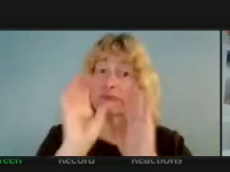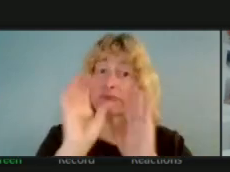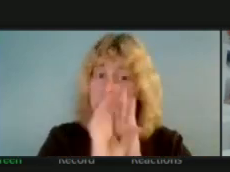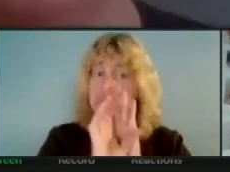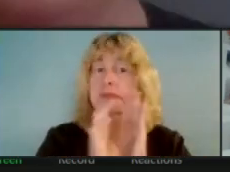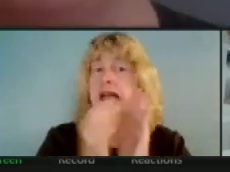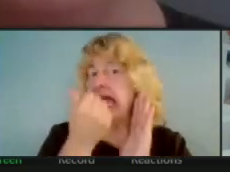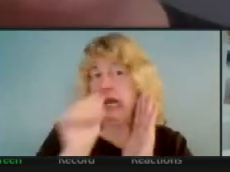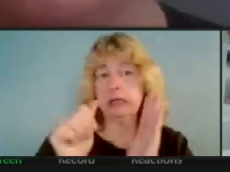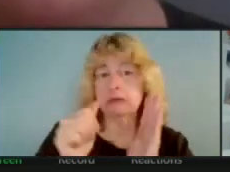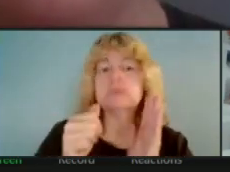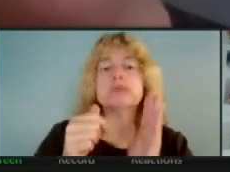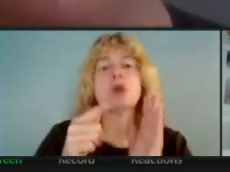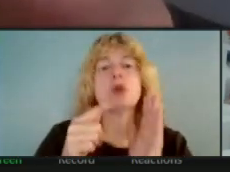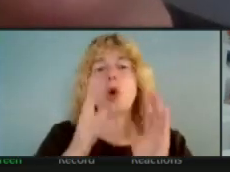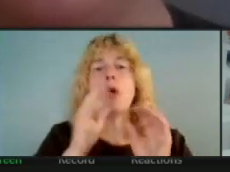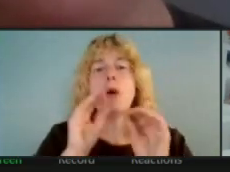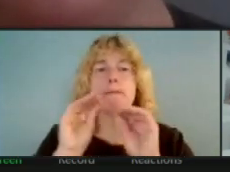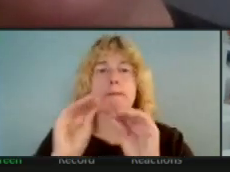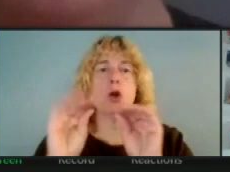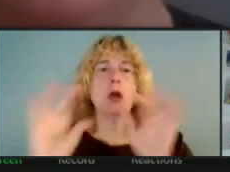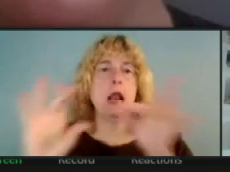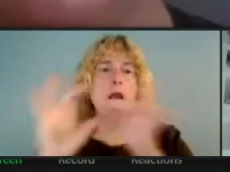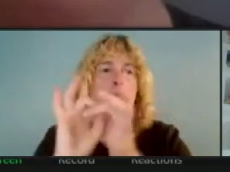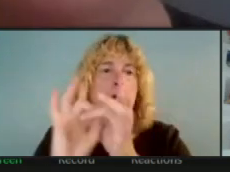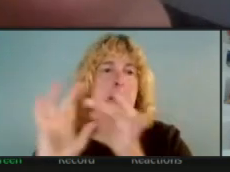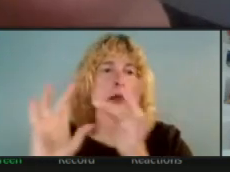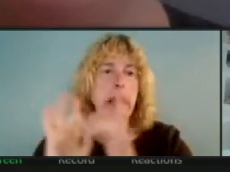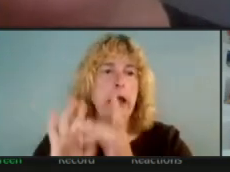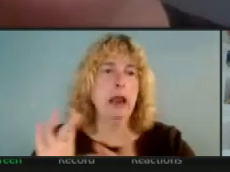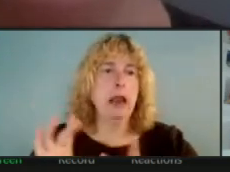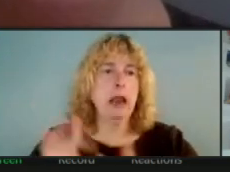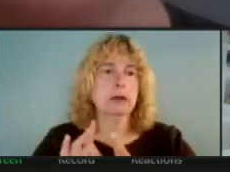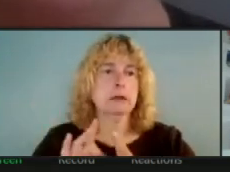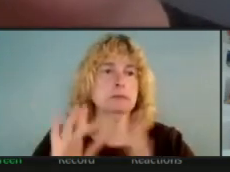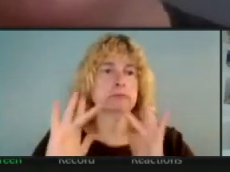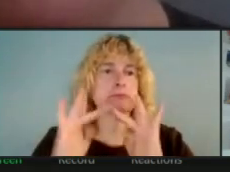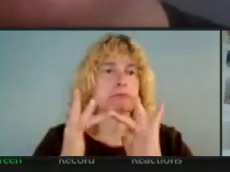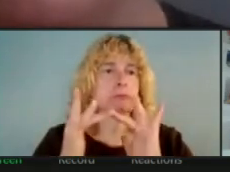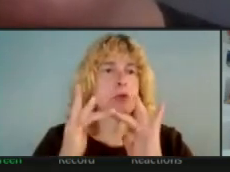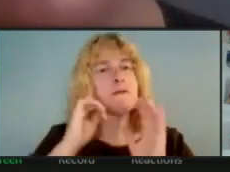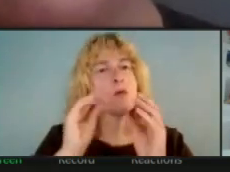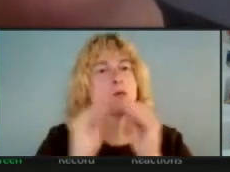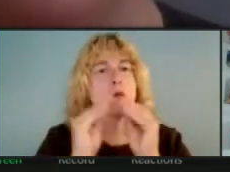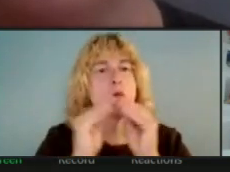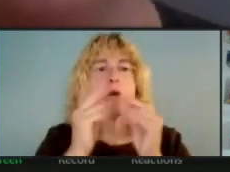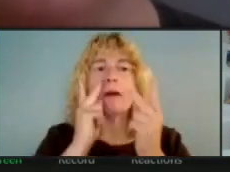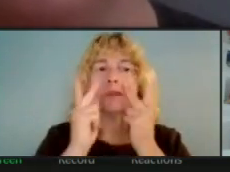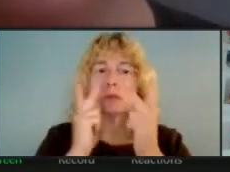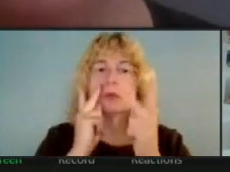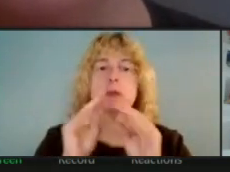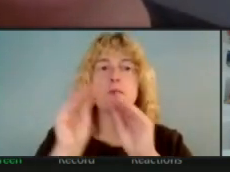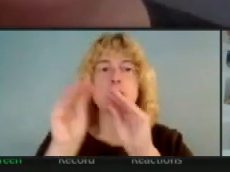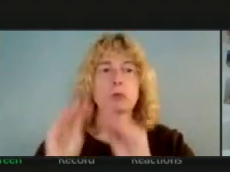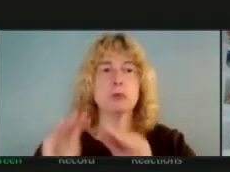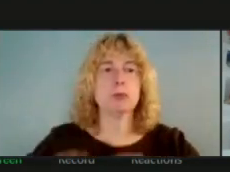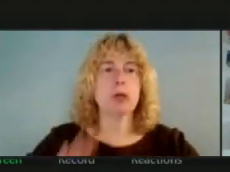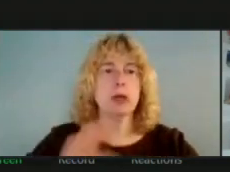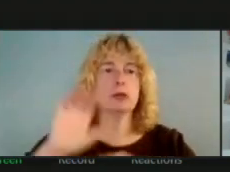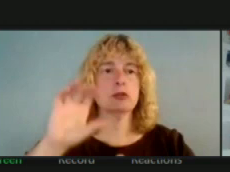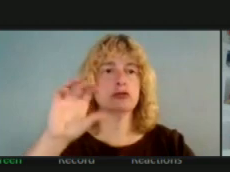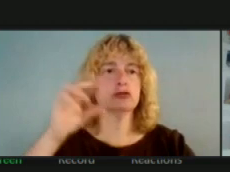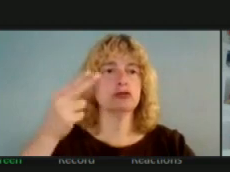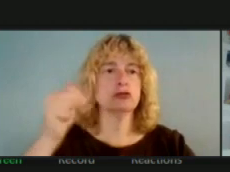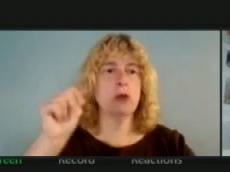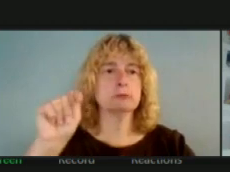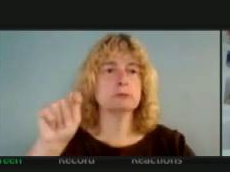some links to some more visual, for some more visuals in the chat. Awesome. Perfect.